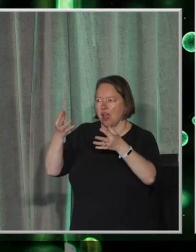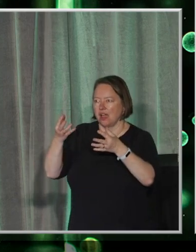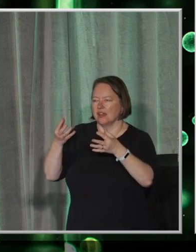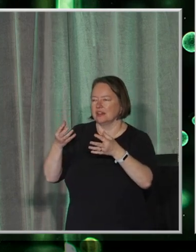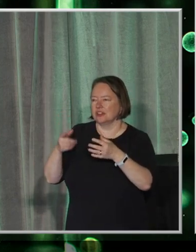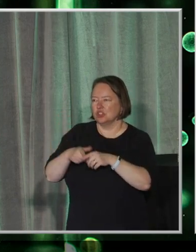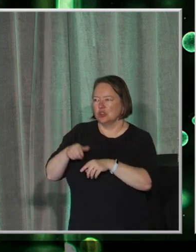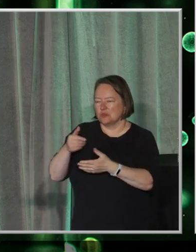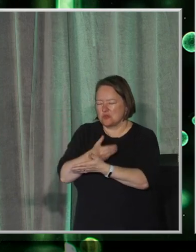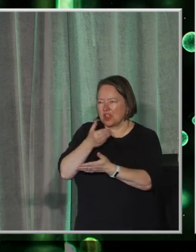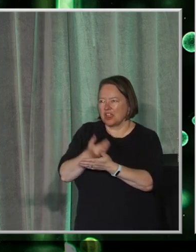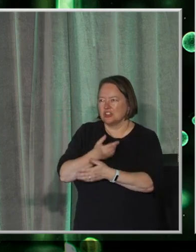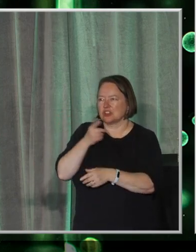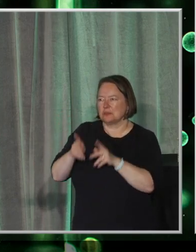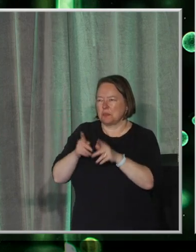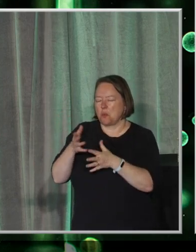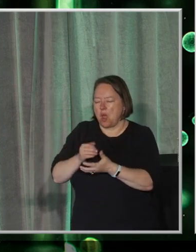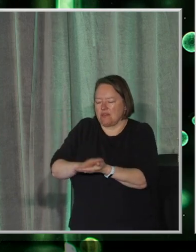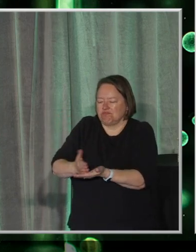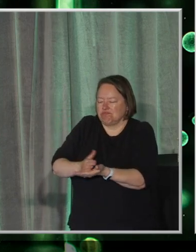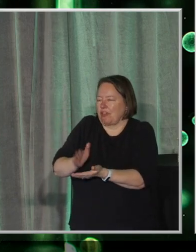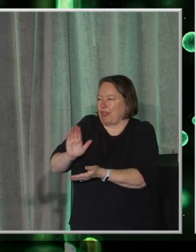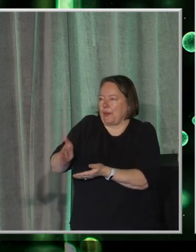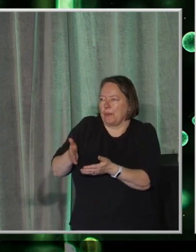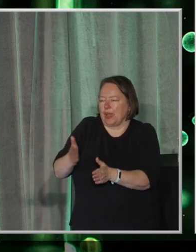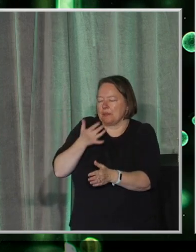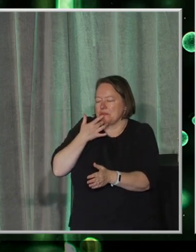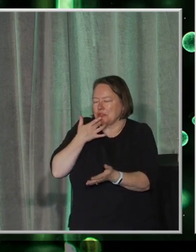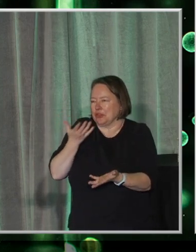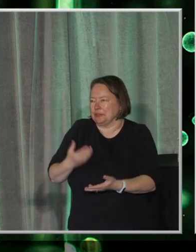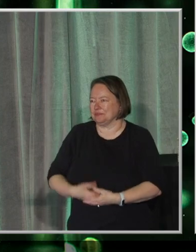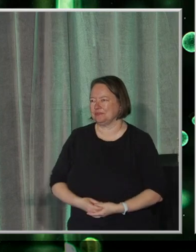because people will want to prepare it in their own way that they like.